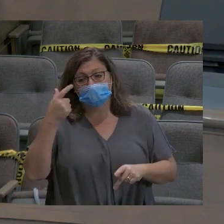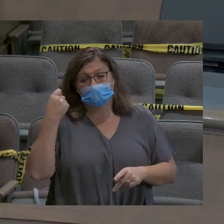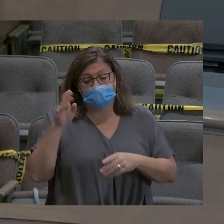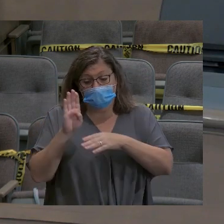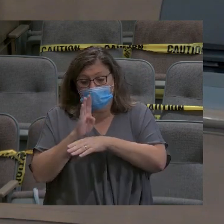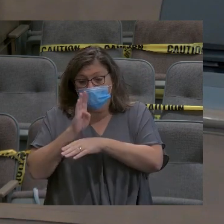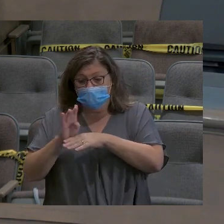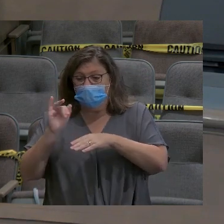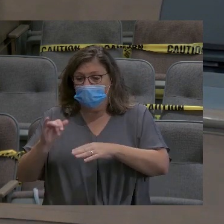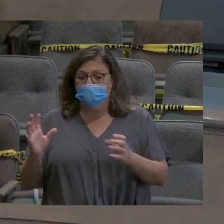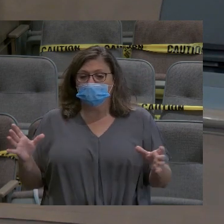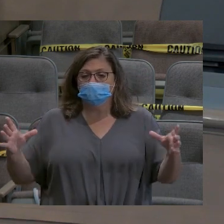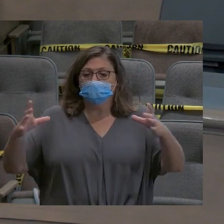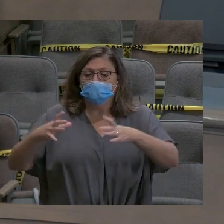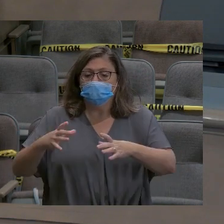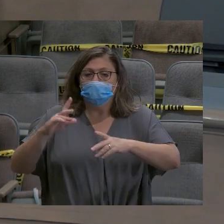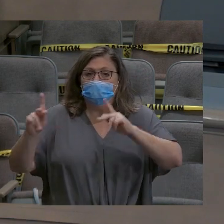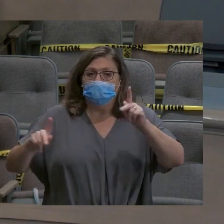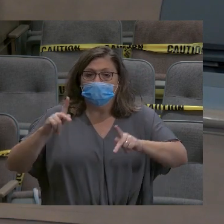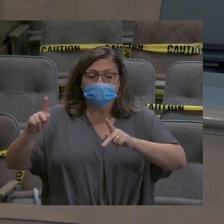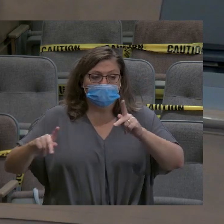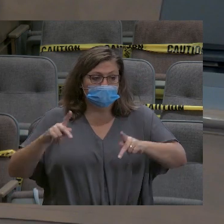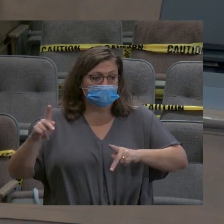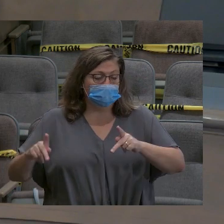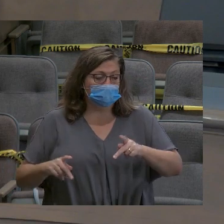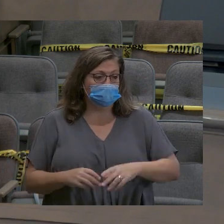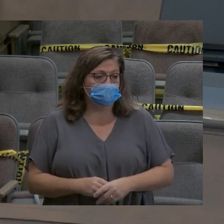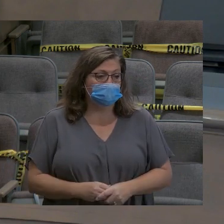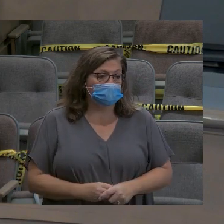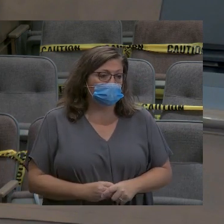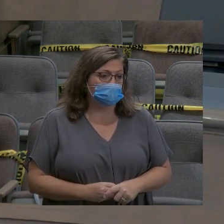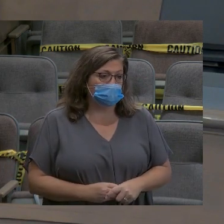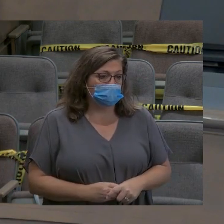and people and citizens, all who are